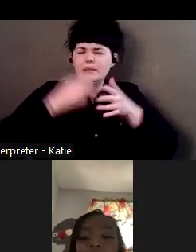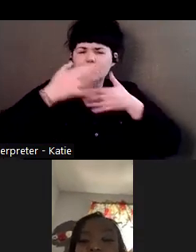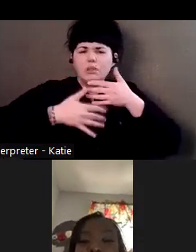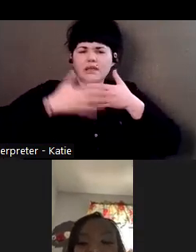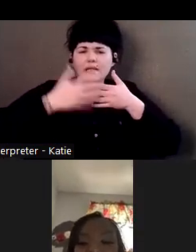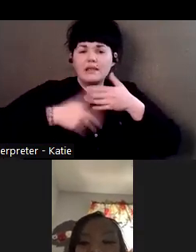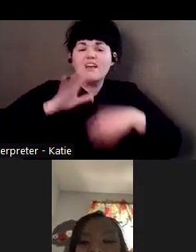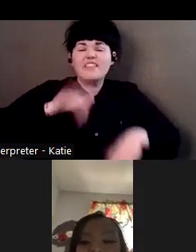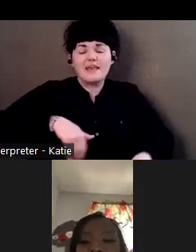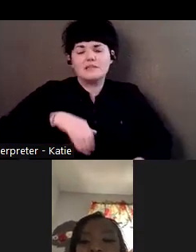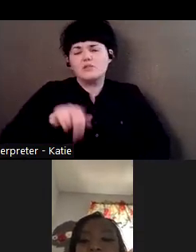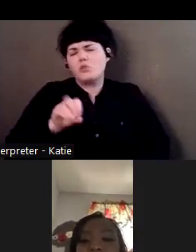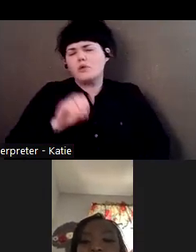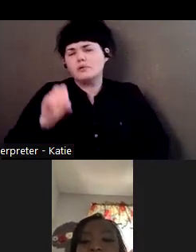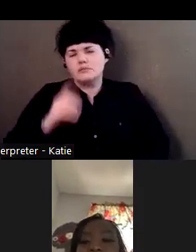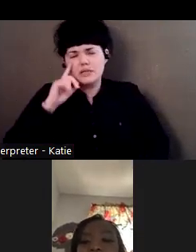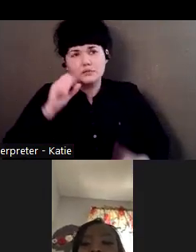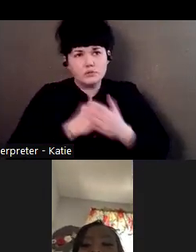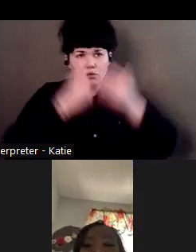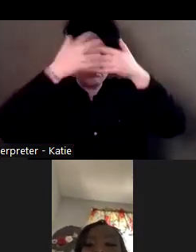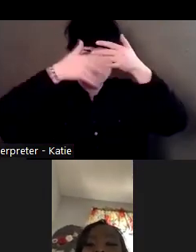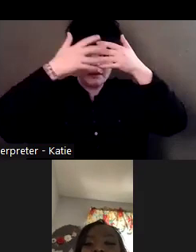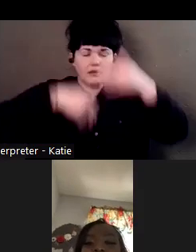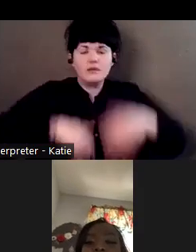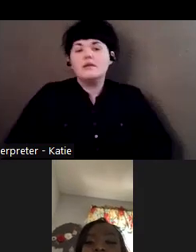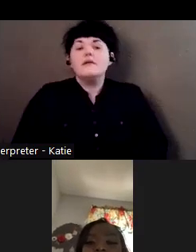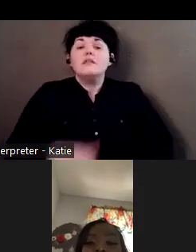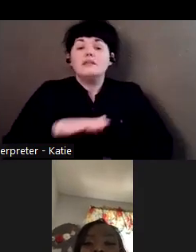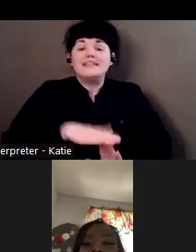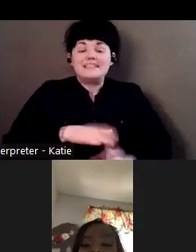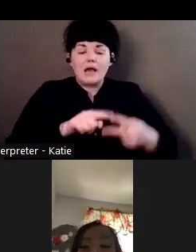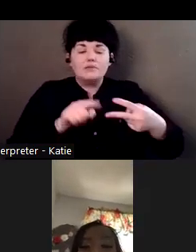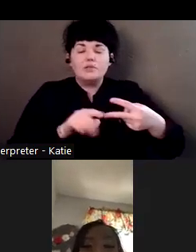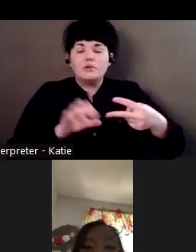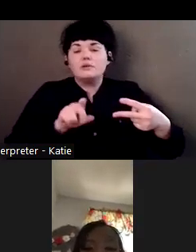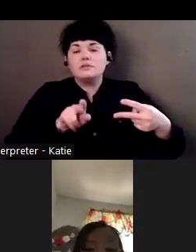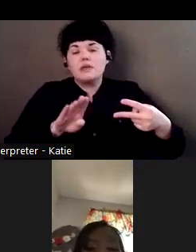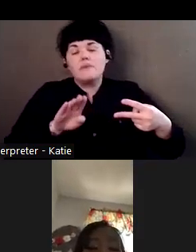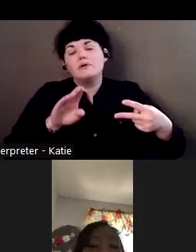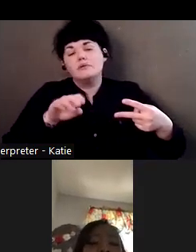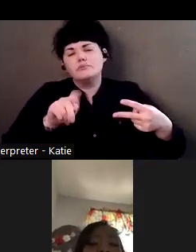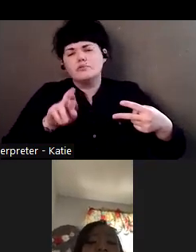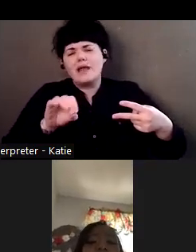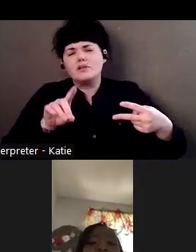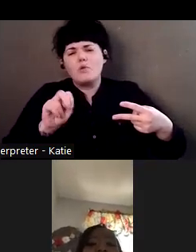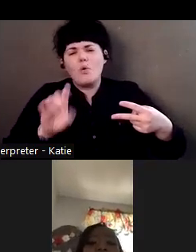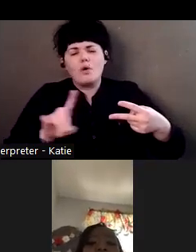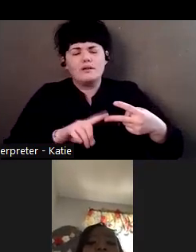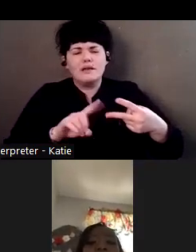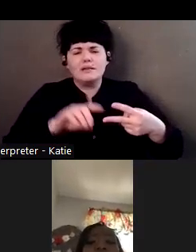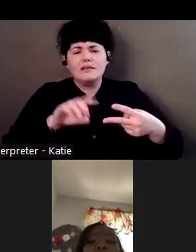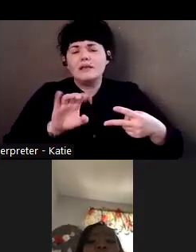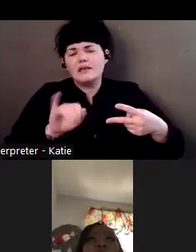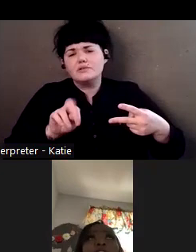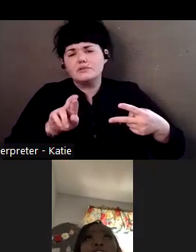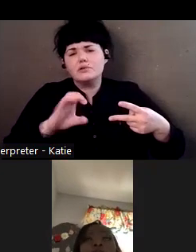main 2 types of strokes that there is a subarachnoid and intracranial hemorrhages. So